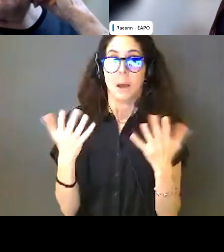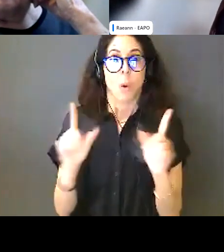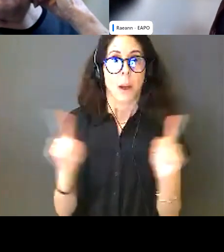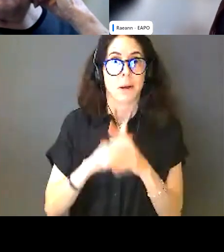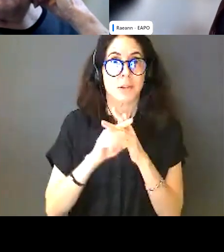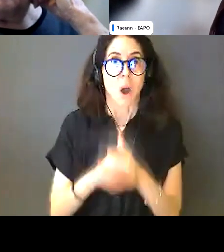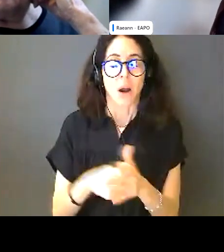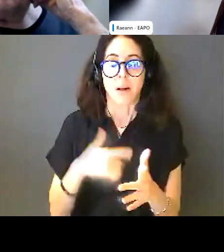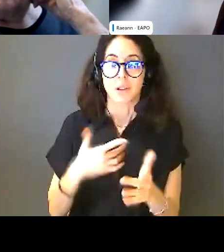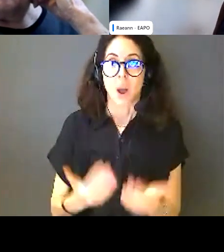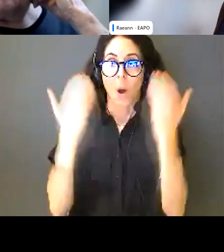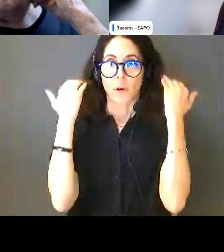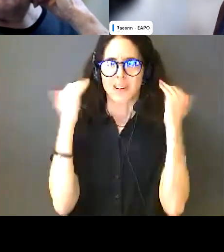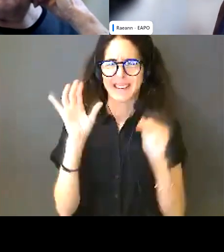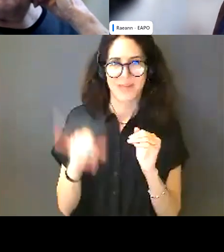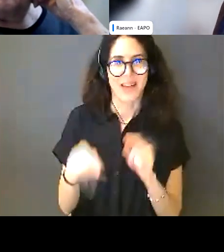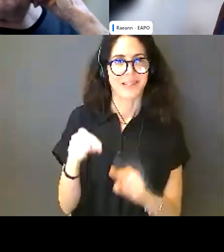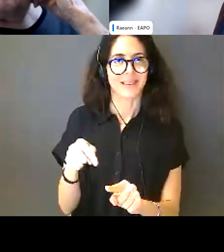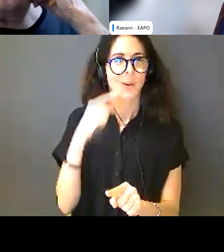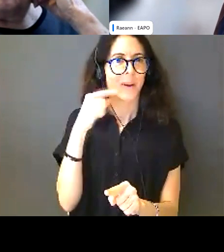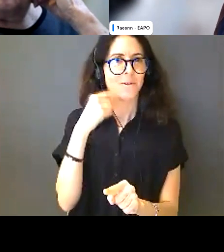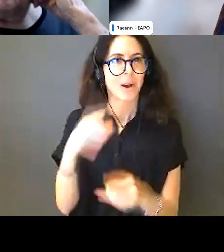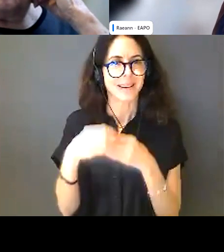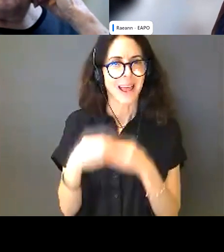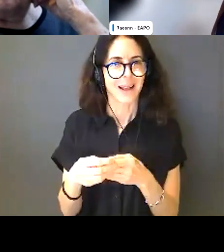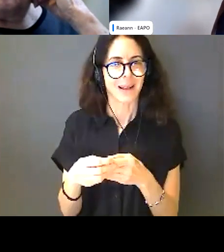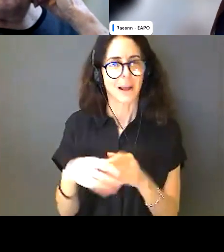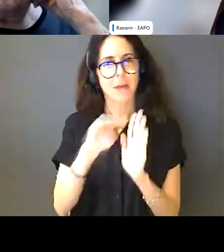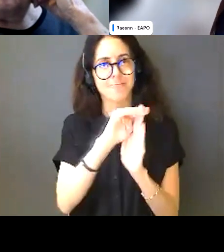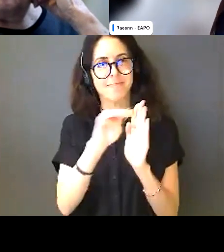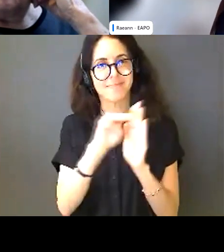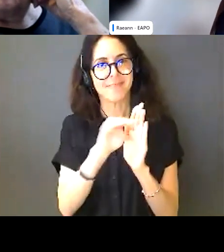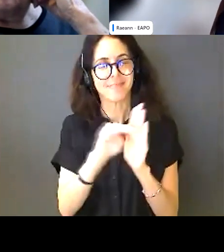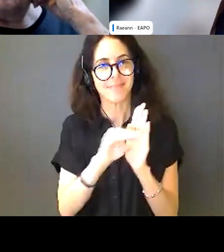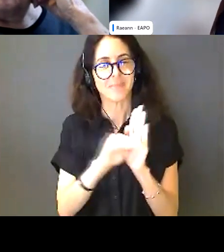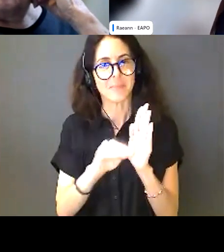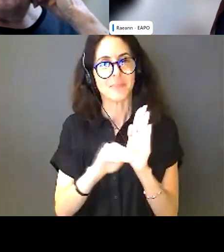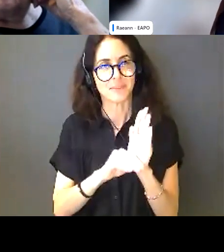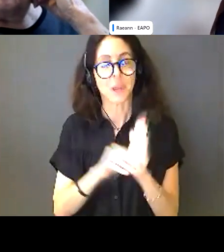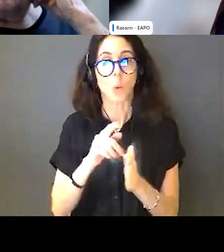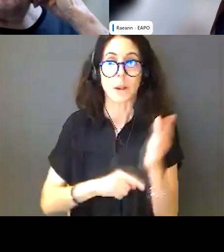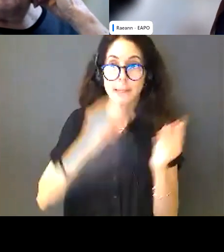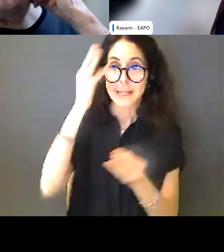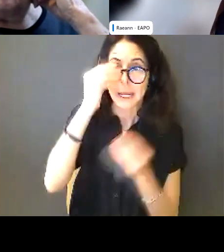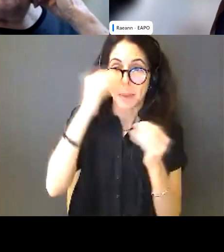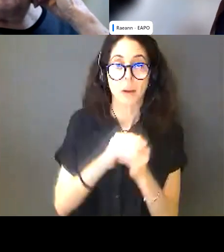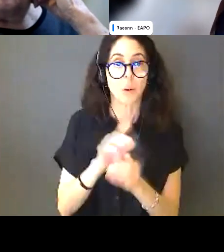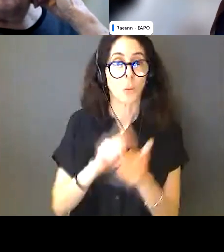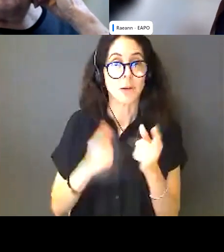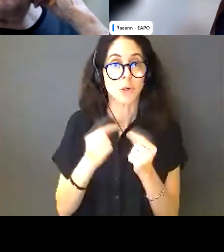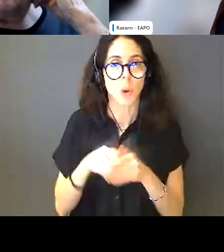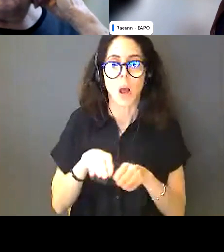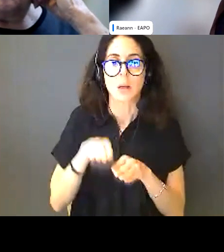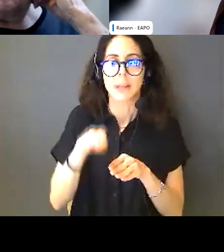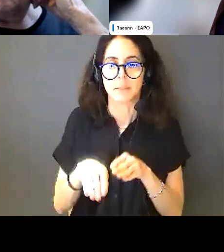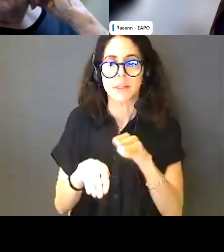So this guide is made for this. It is breaking down step by step the things you need to consider, think about, and do in order to